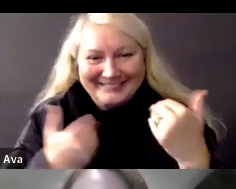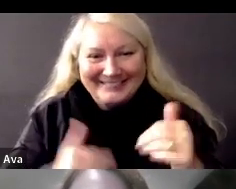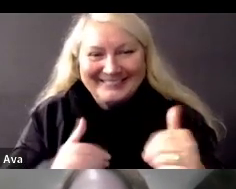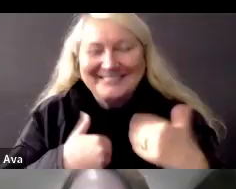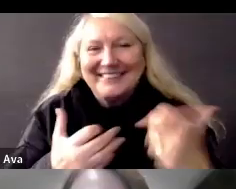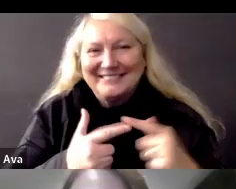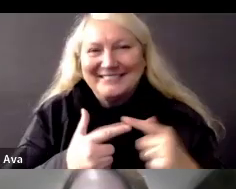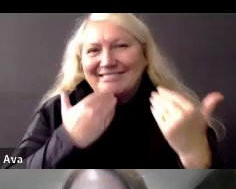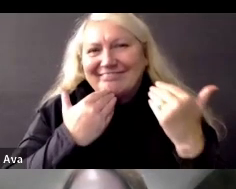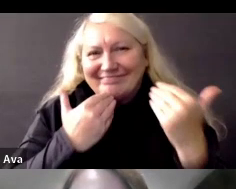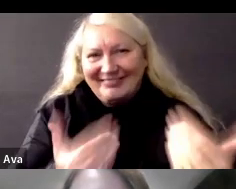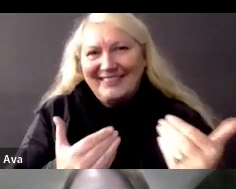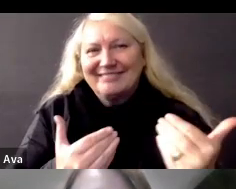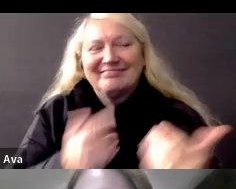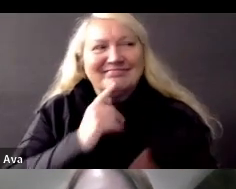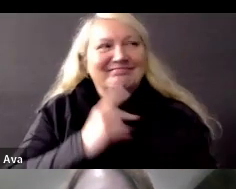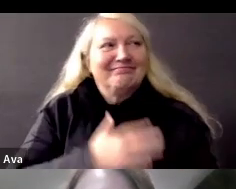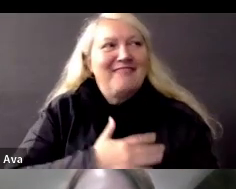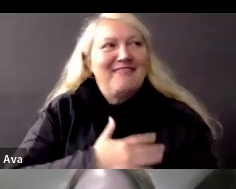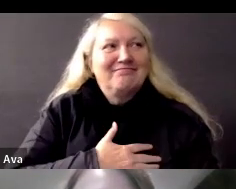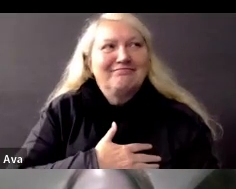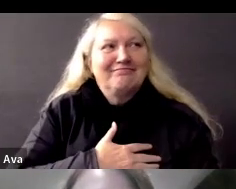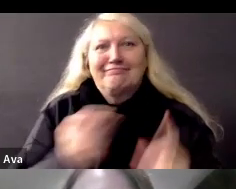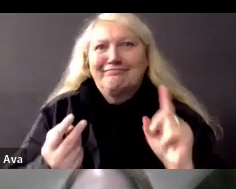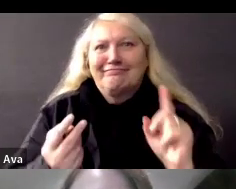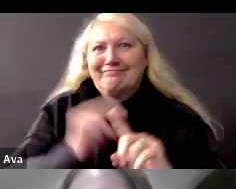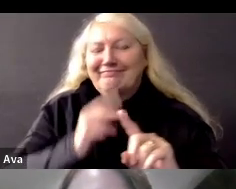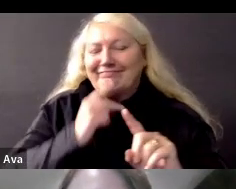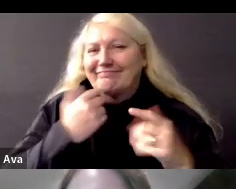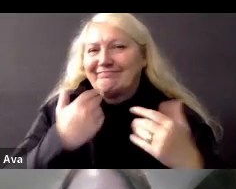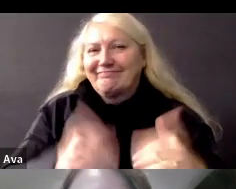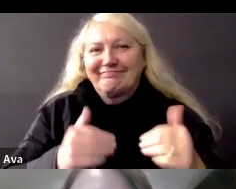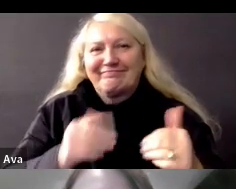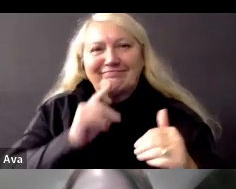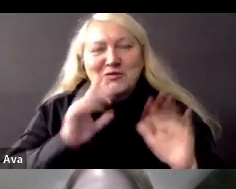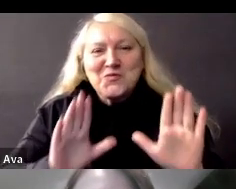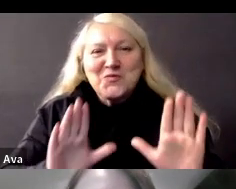it was so wonderful to hear the